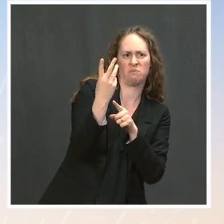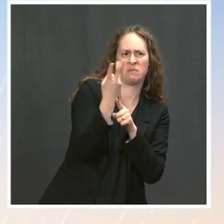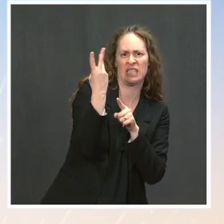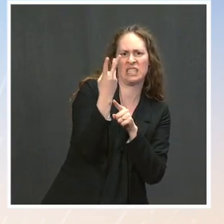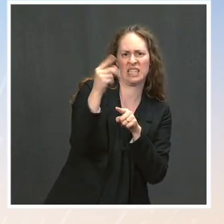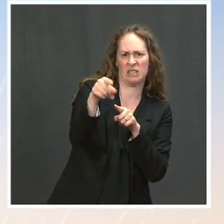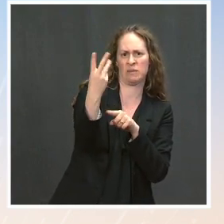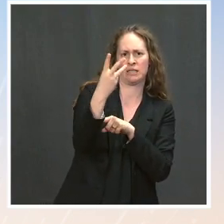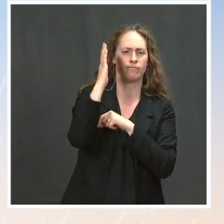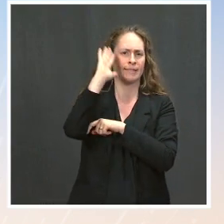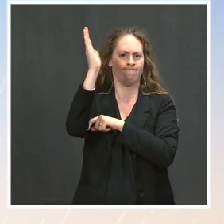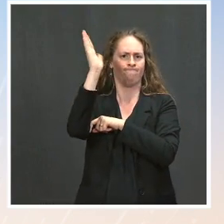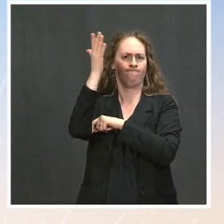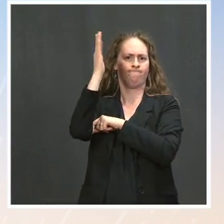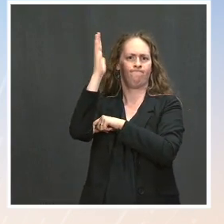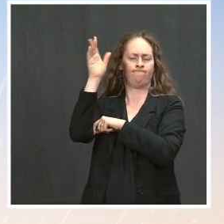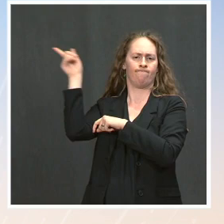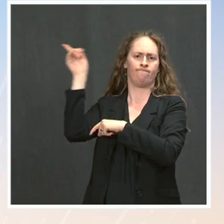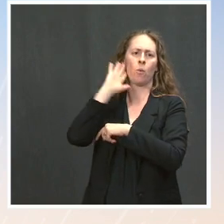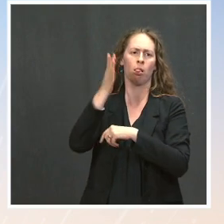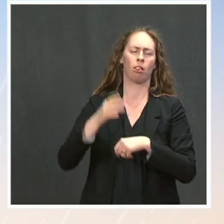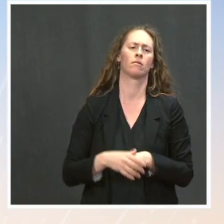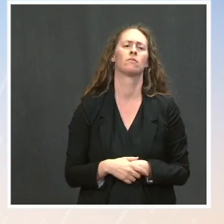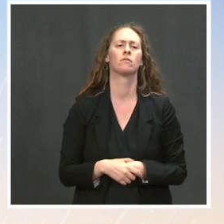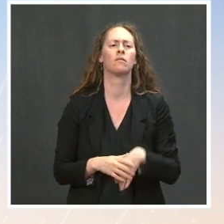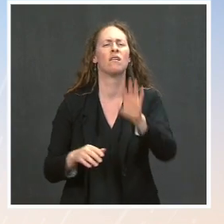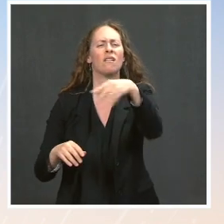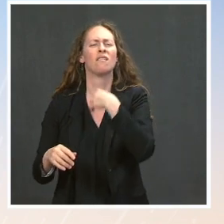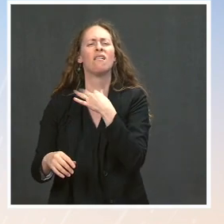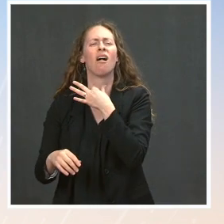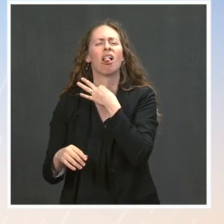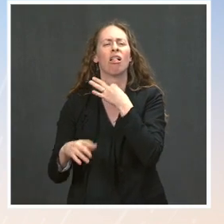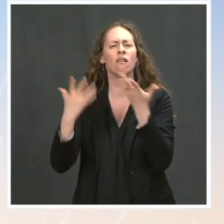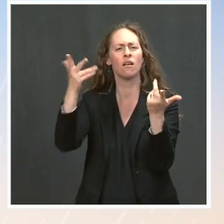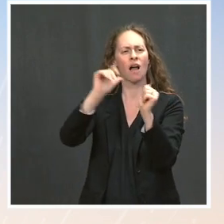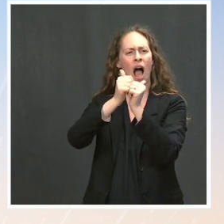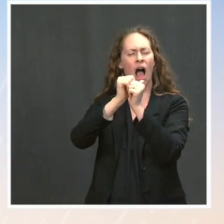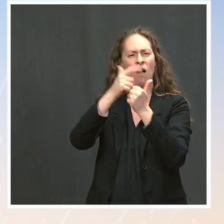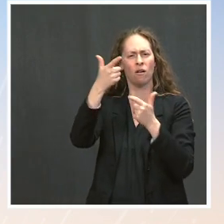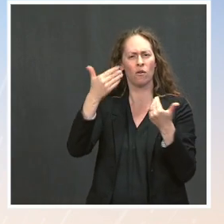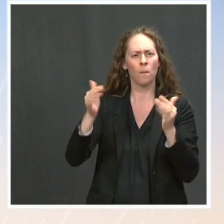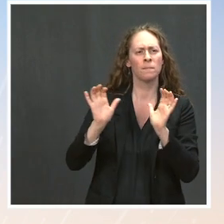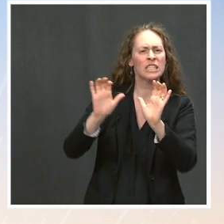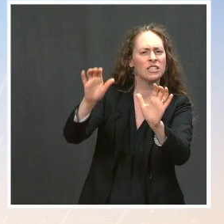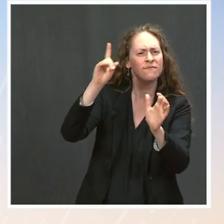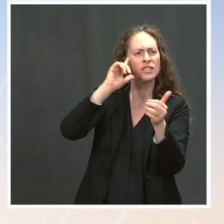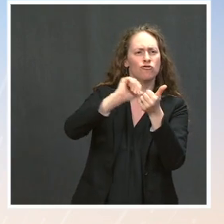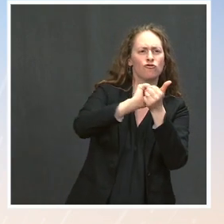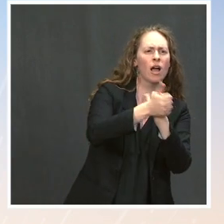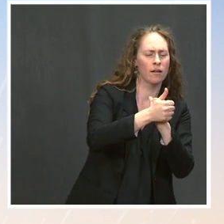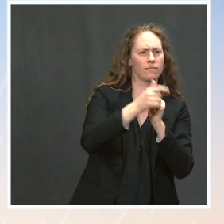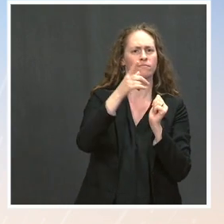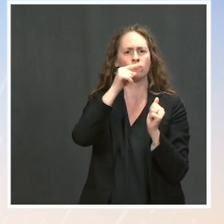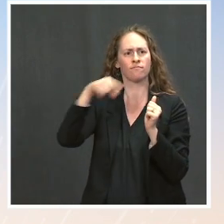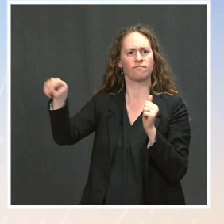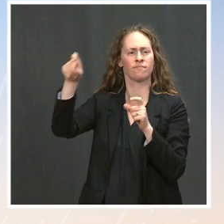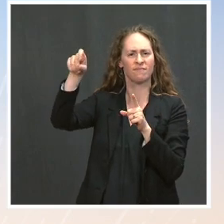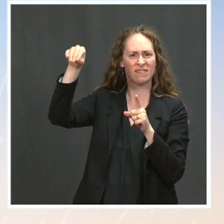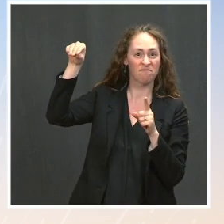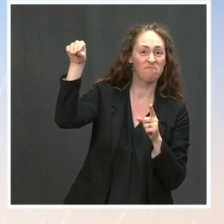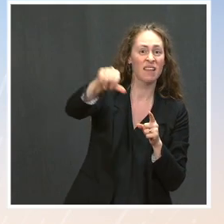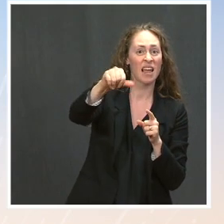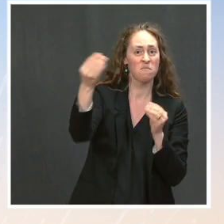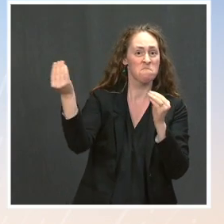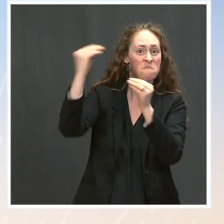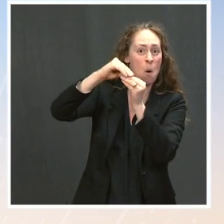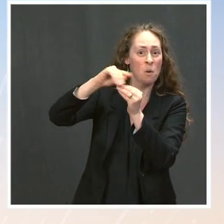of how you enact this, so is this capital gains tax increase dead on arrival when it comes to